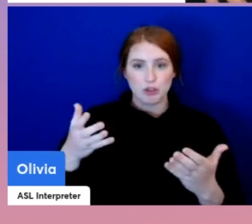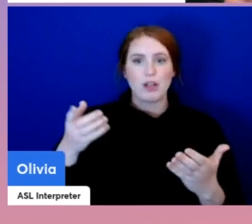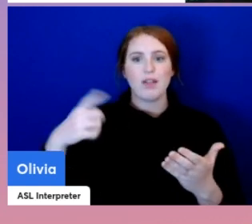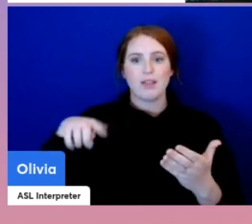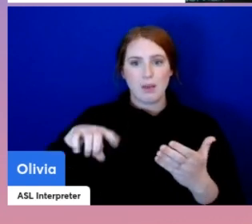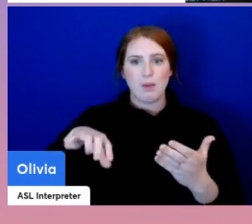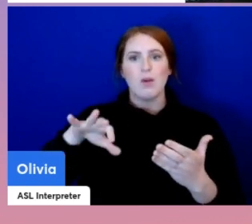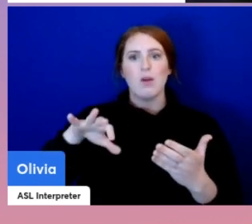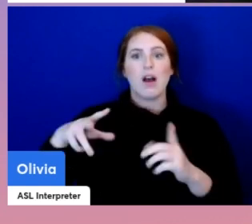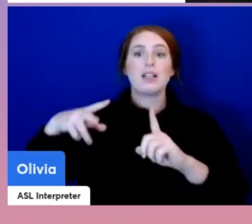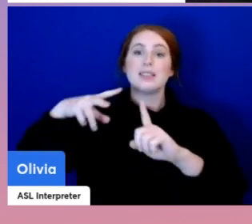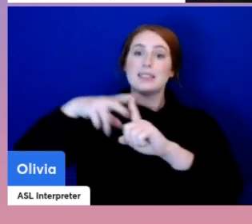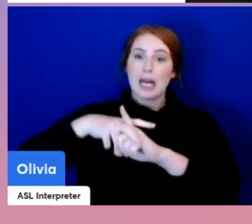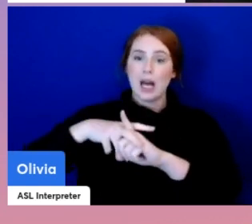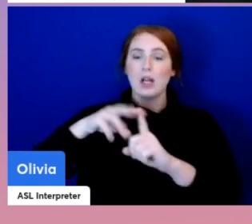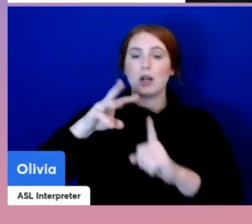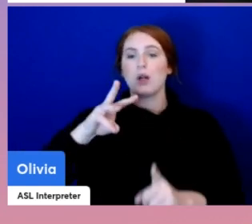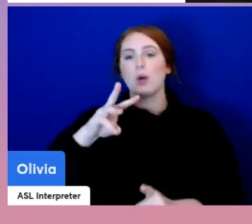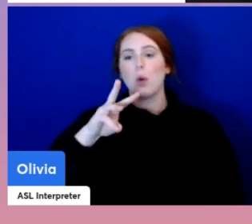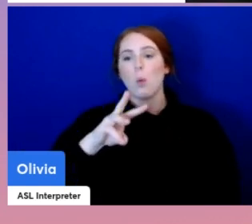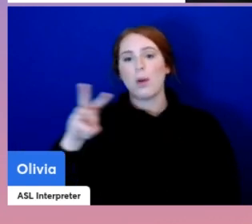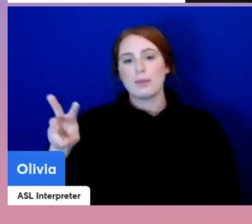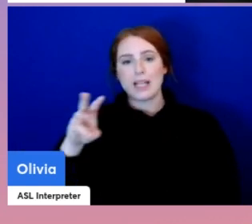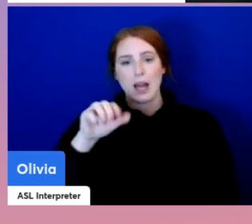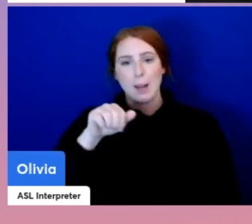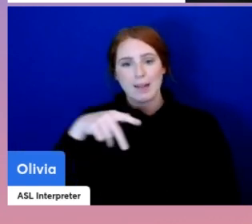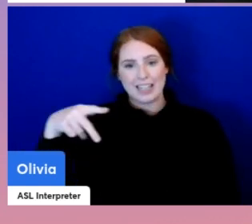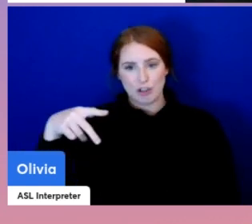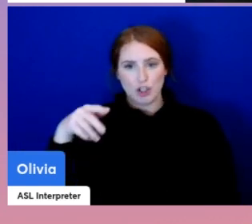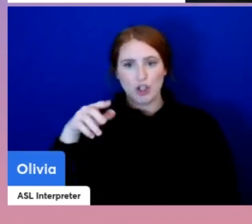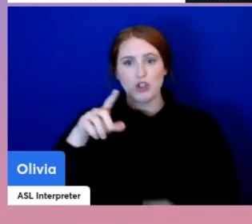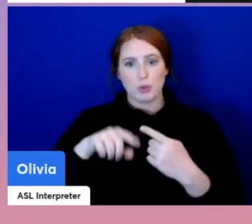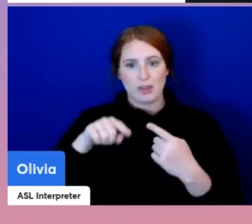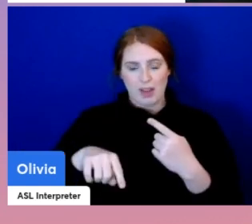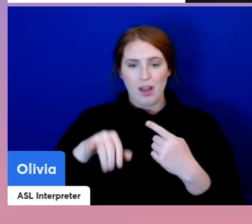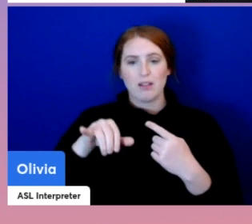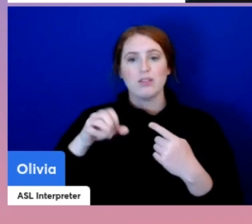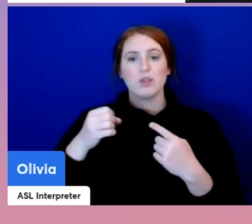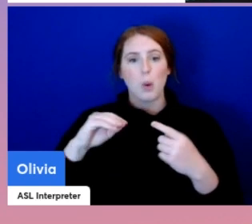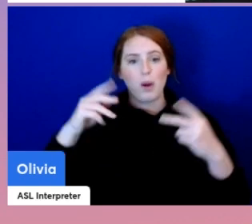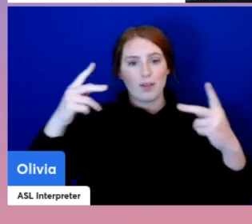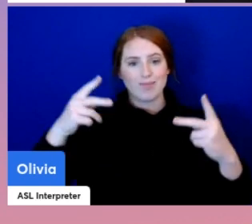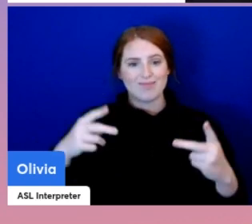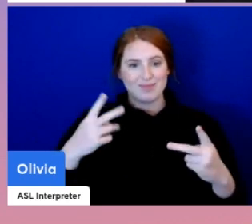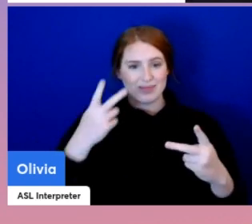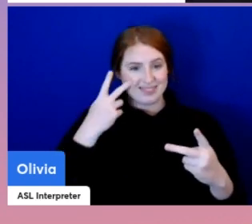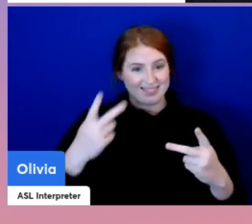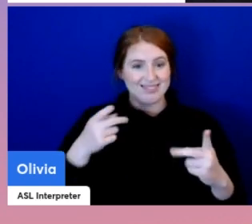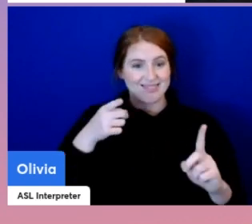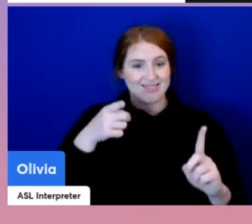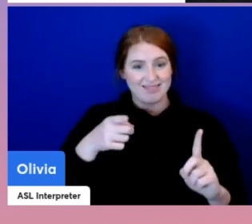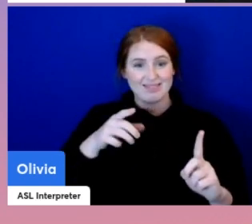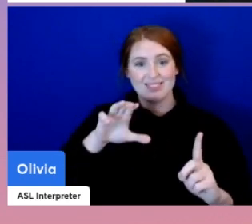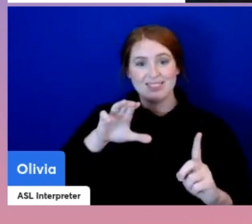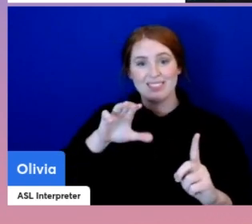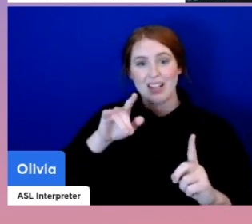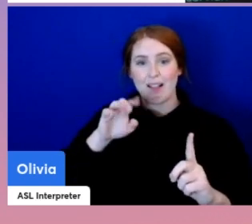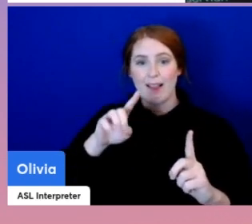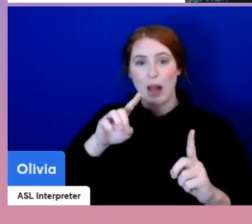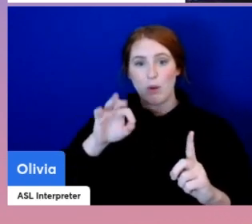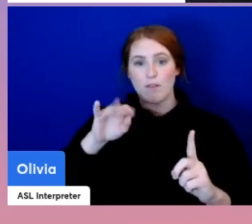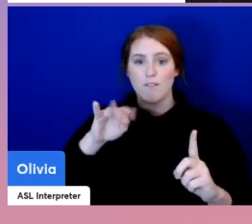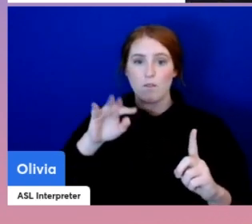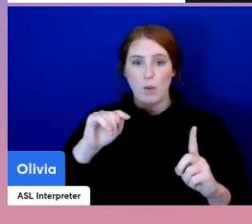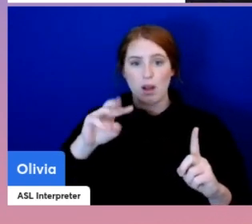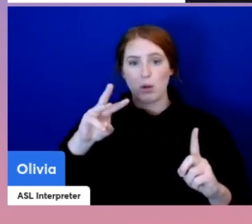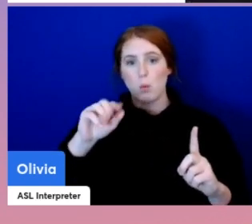to that distribution. What this looks like in code is that we have a class called CloudFront WAF aspect that implements the iAspect